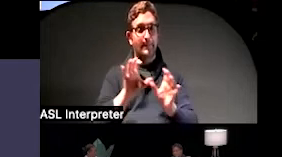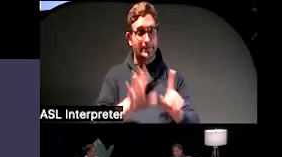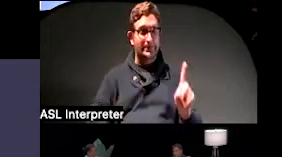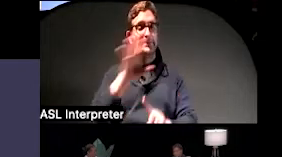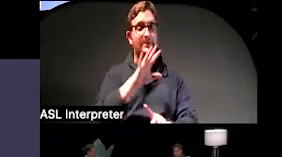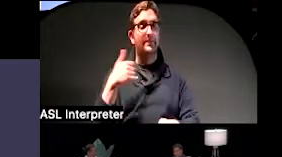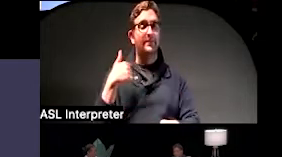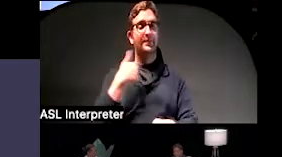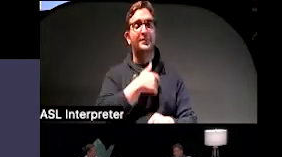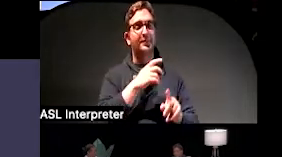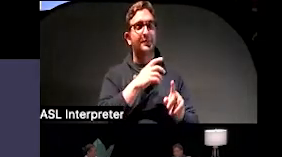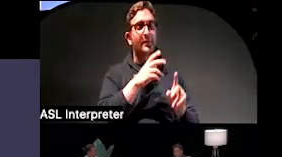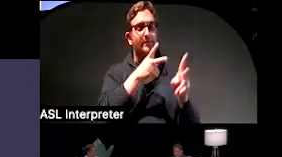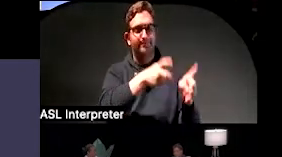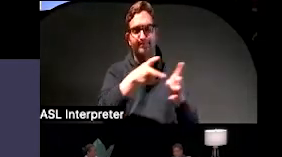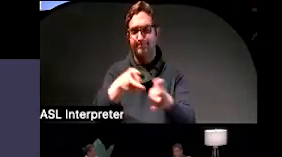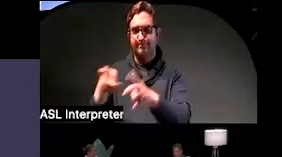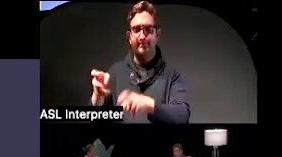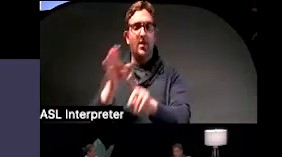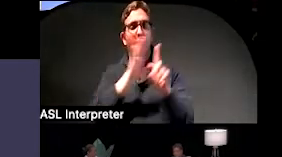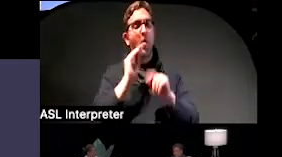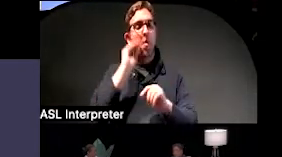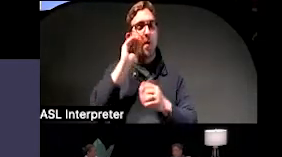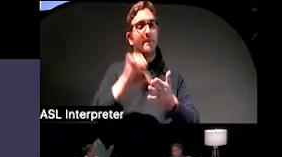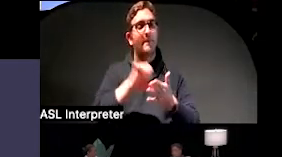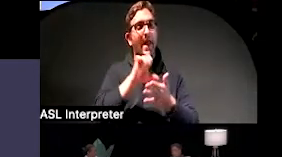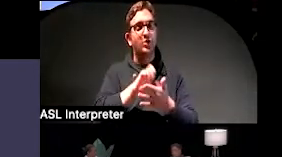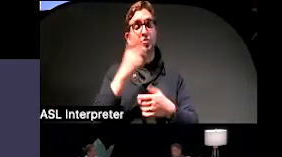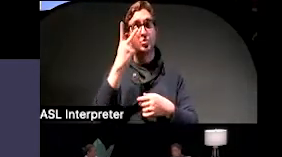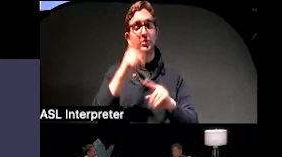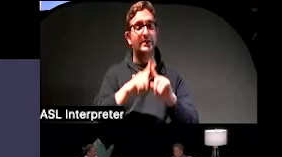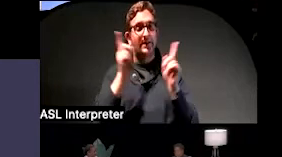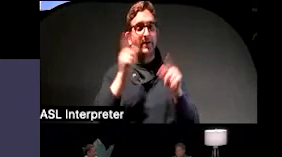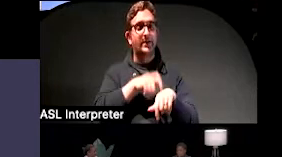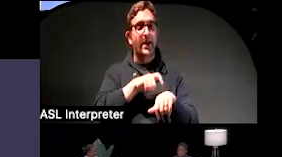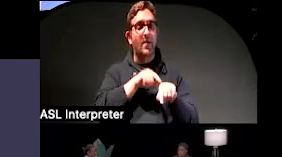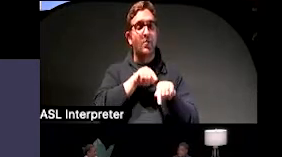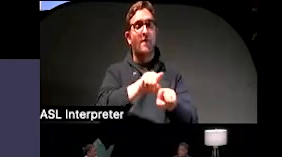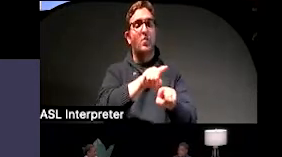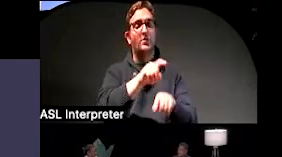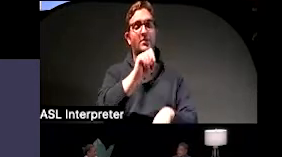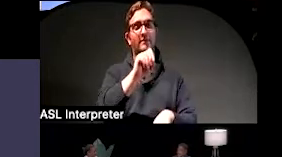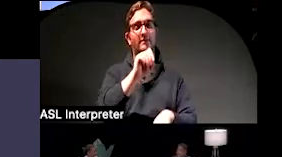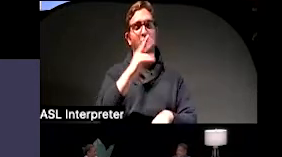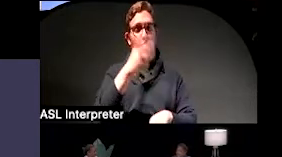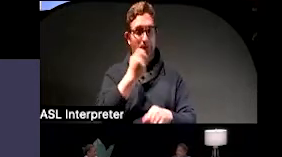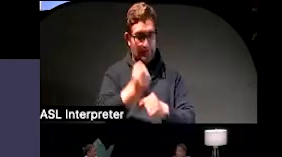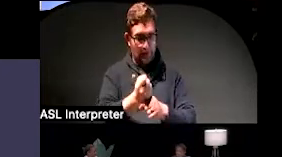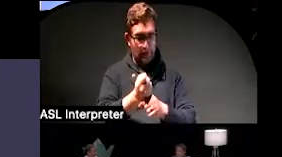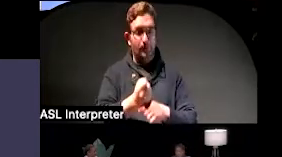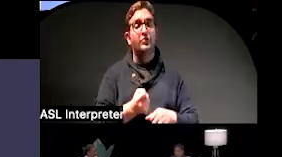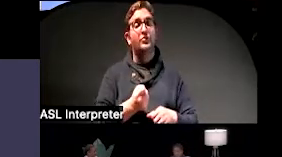took snapshots of their home pages at 2 different times over the course of 2 years. And of